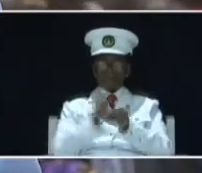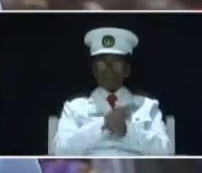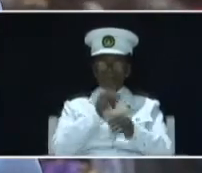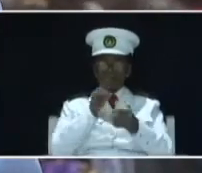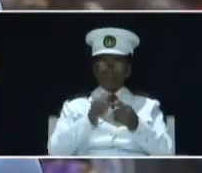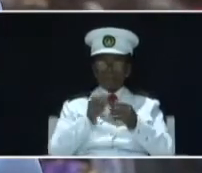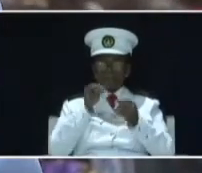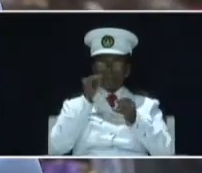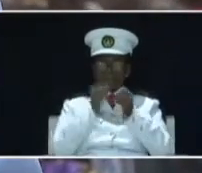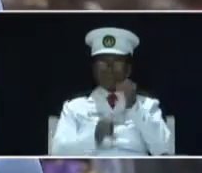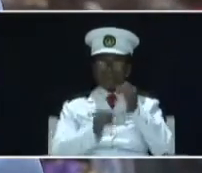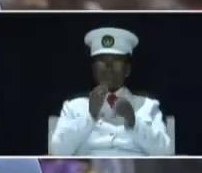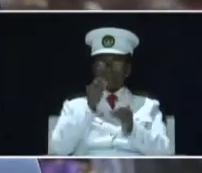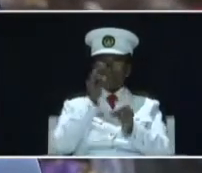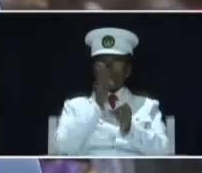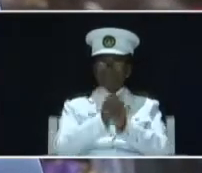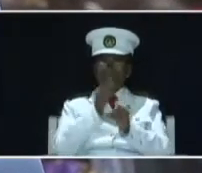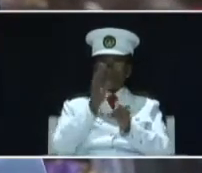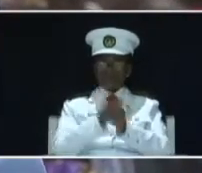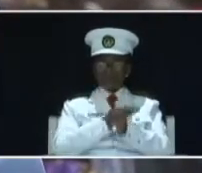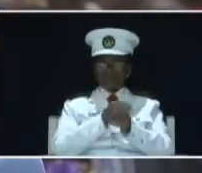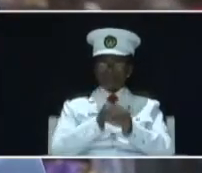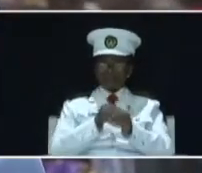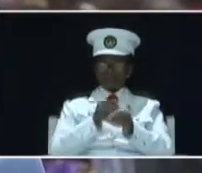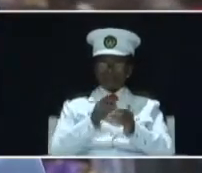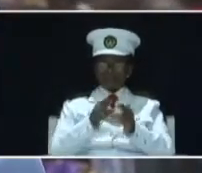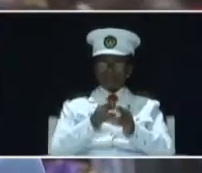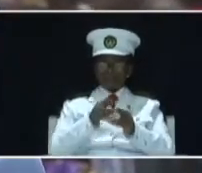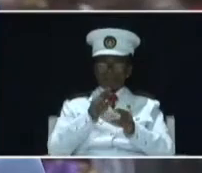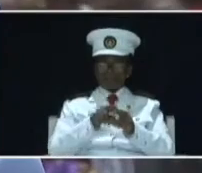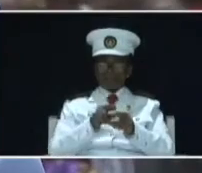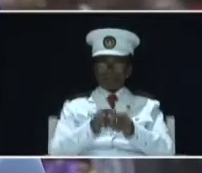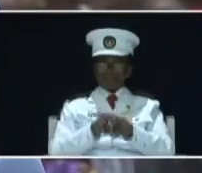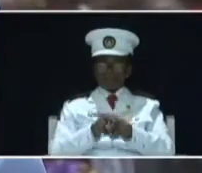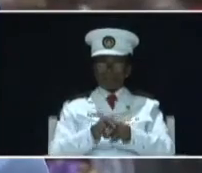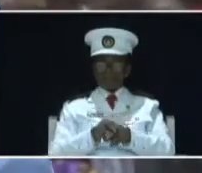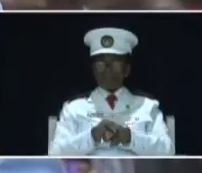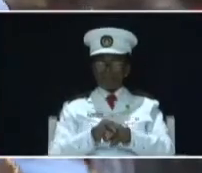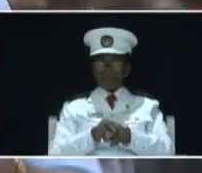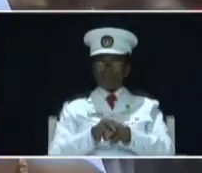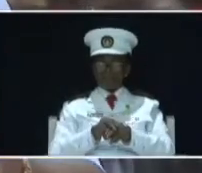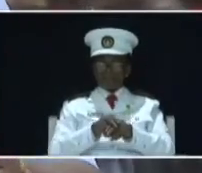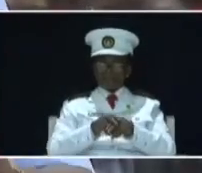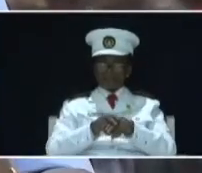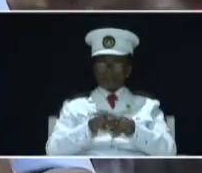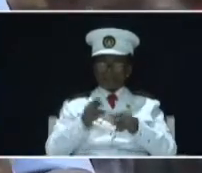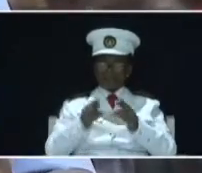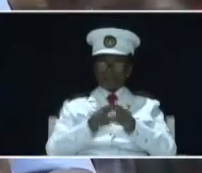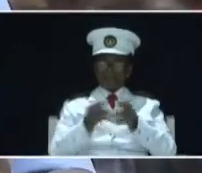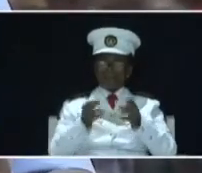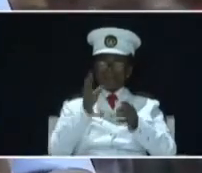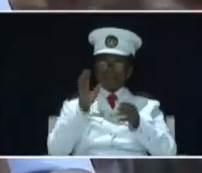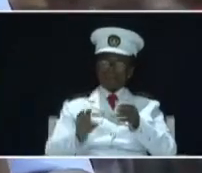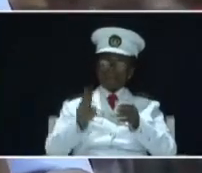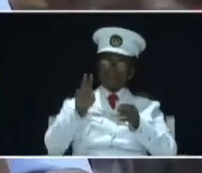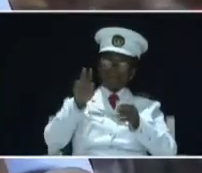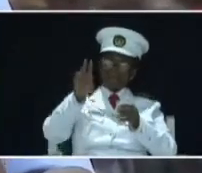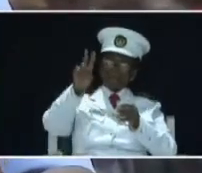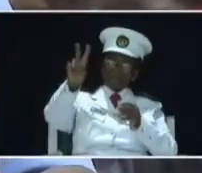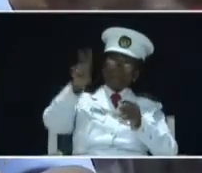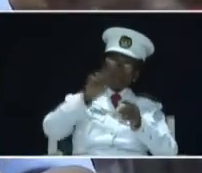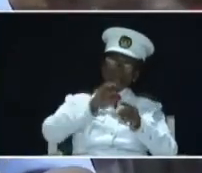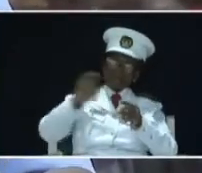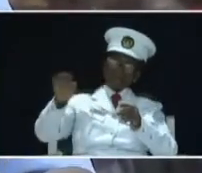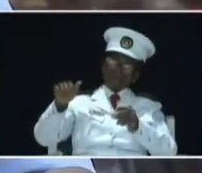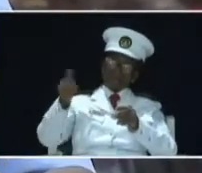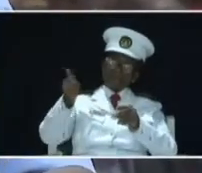Faithful to the end. Revelation chapter 2, verse 10. Revelation 2, verse